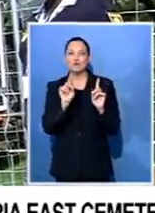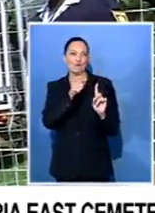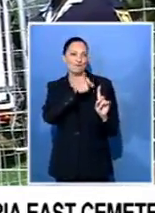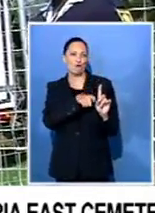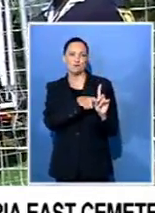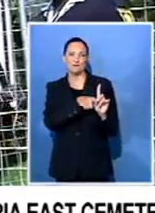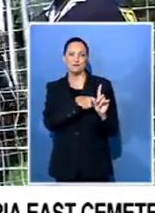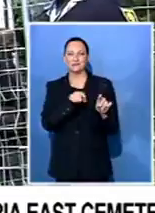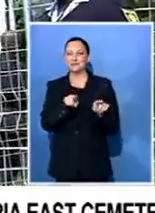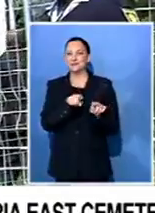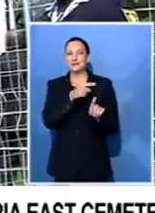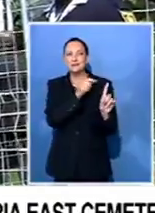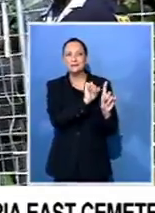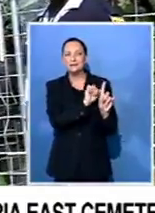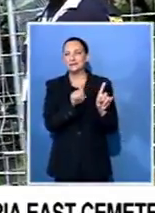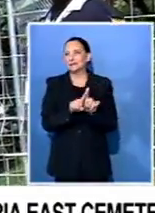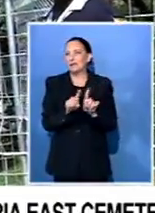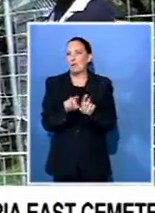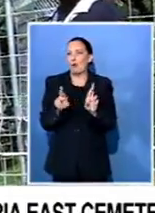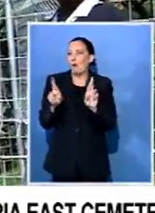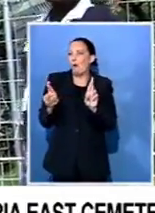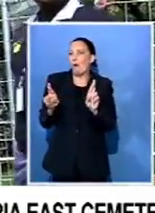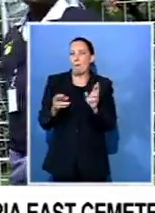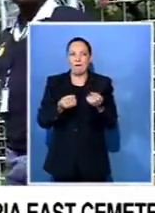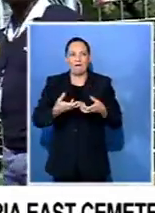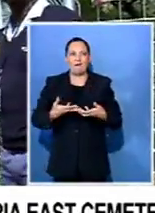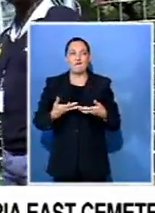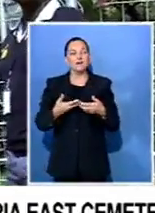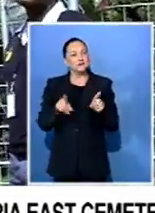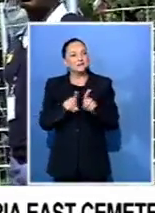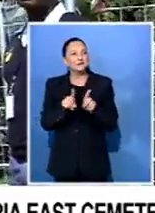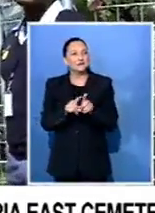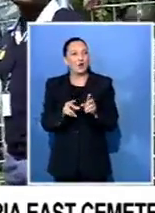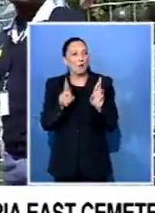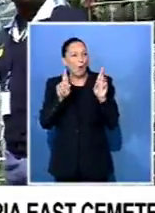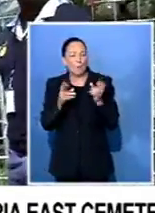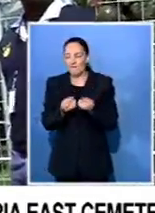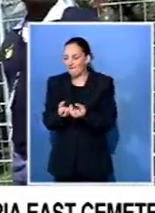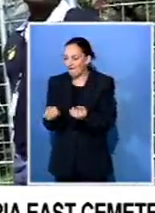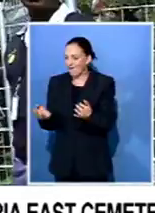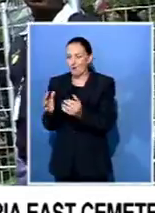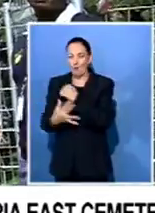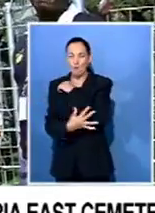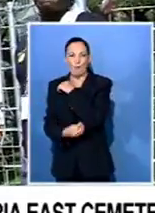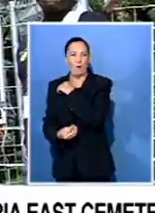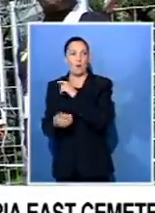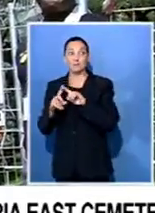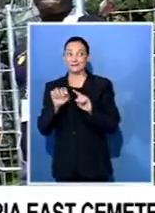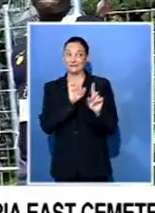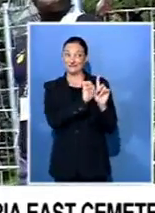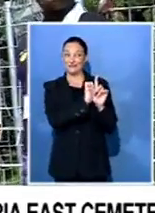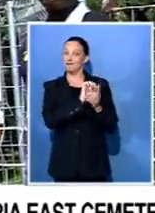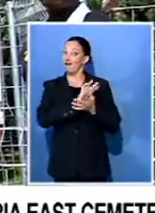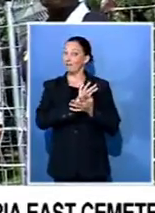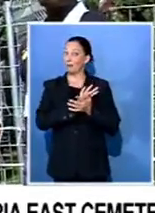a pillar of hope to the aspirations of the poorest of the poor. An academic, an